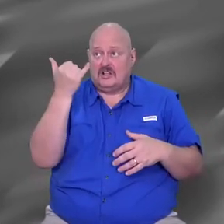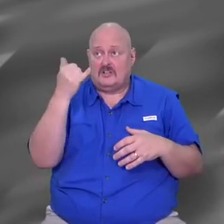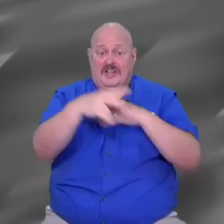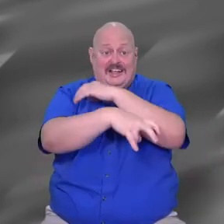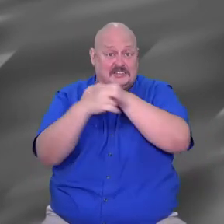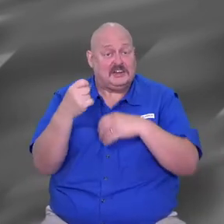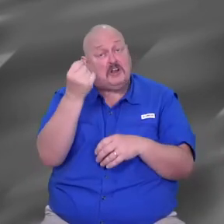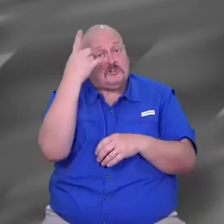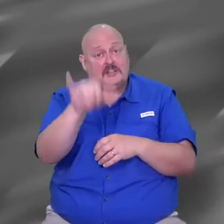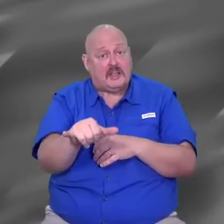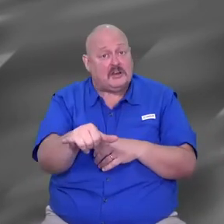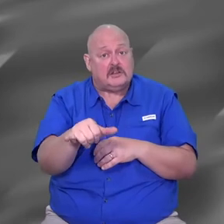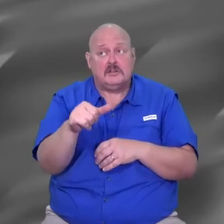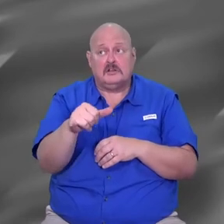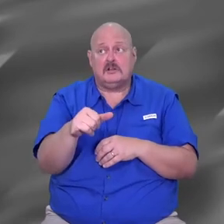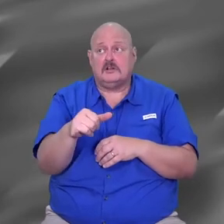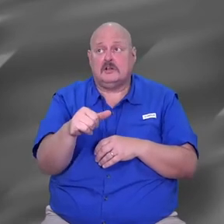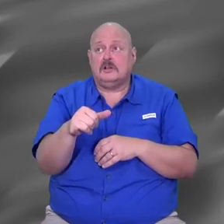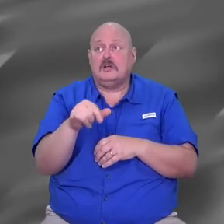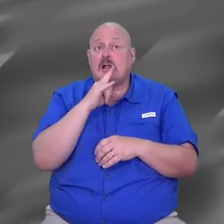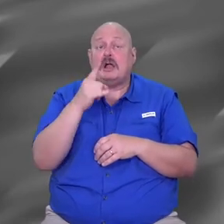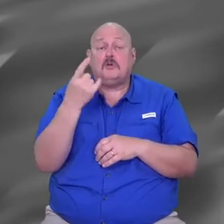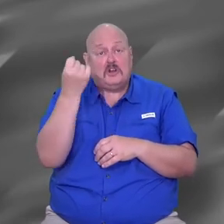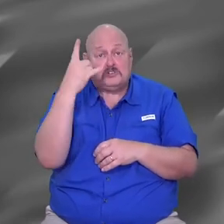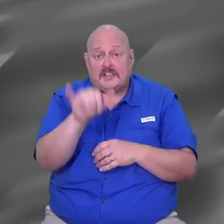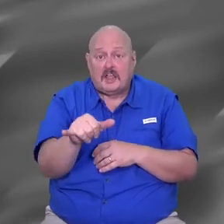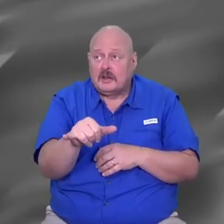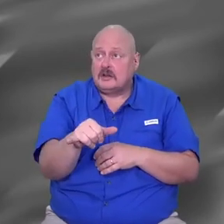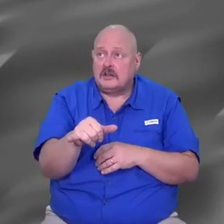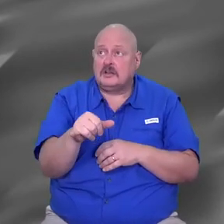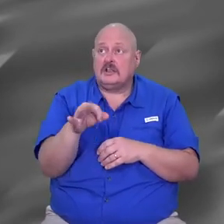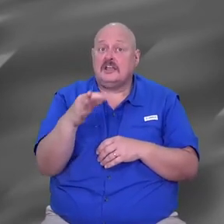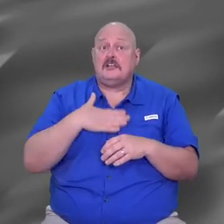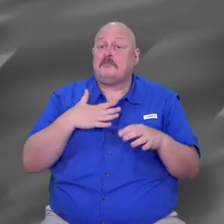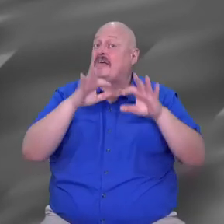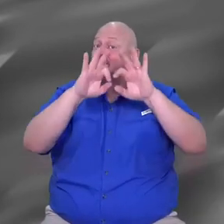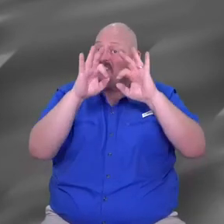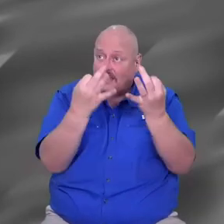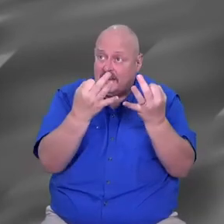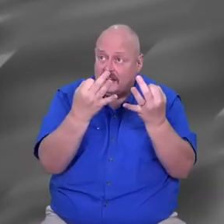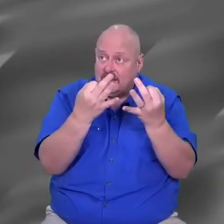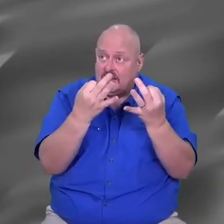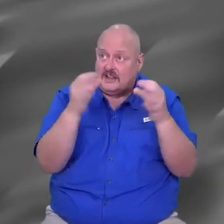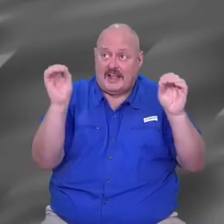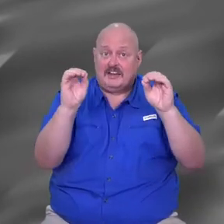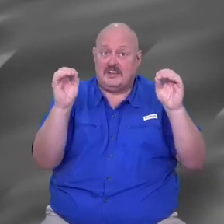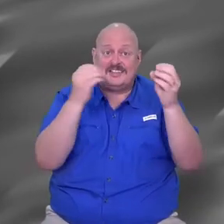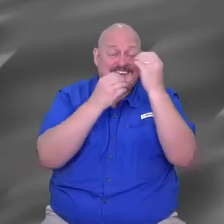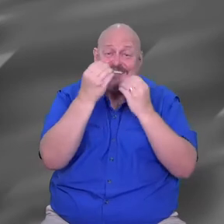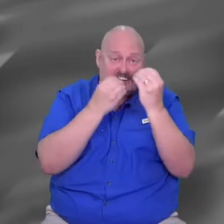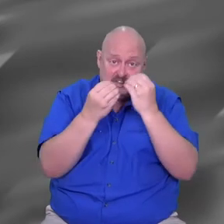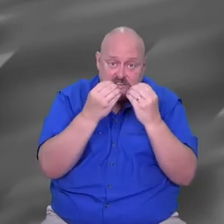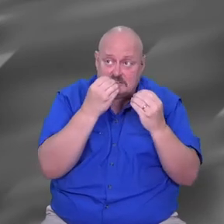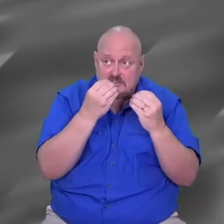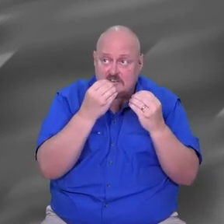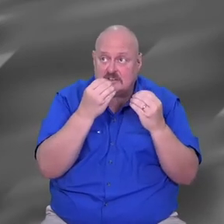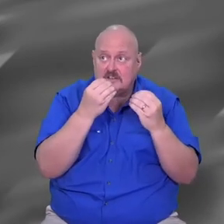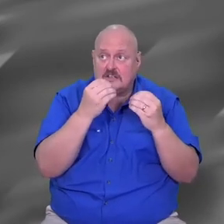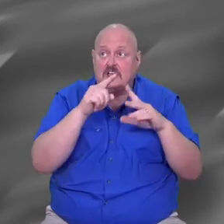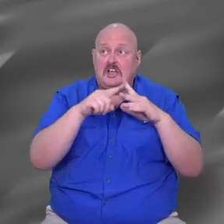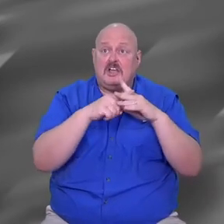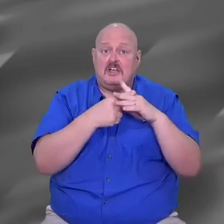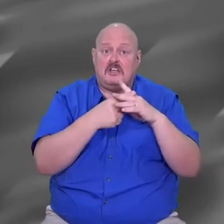do. I really do. If my family had nothing to eat, and they were beginning